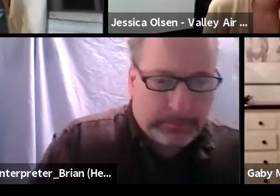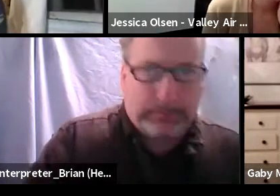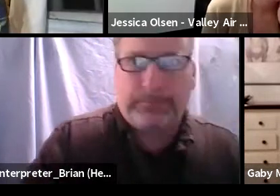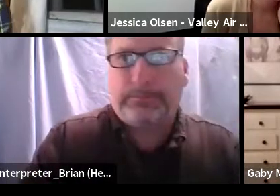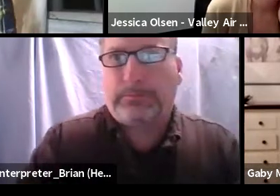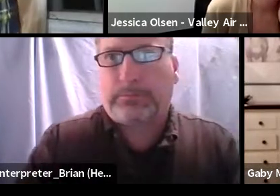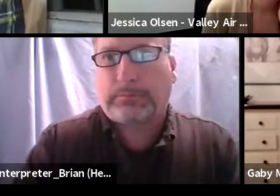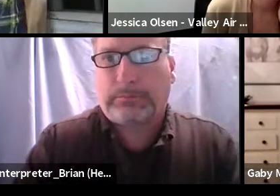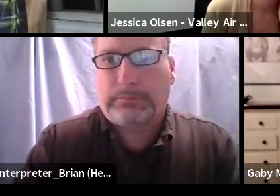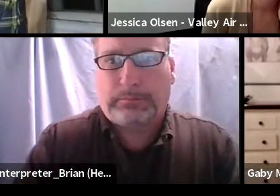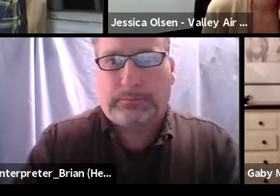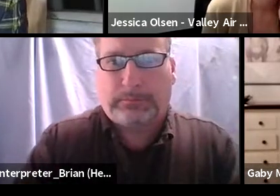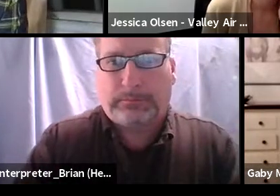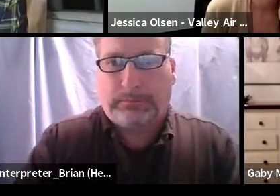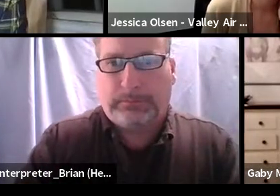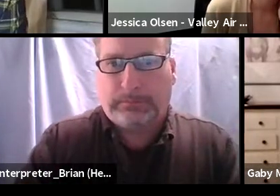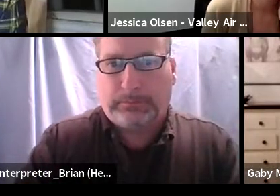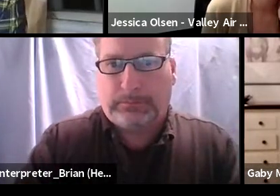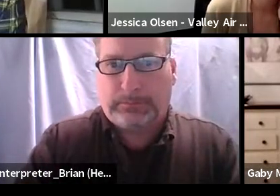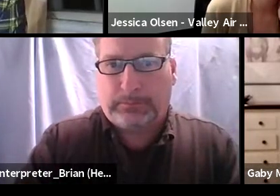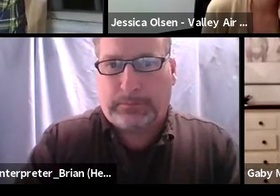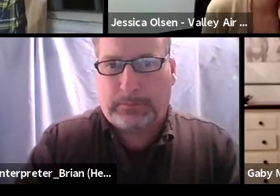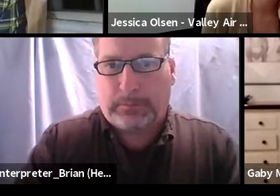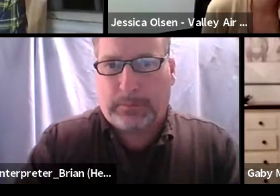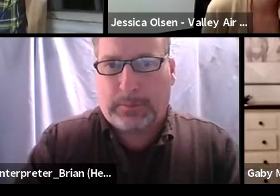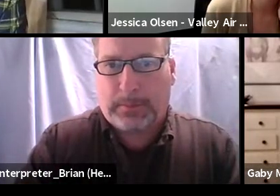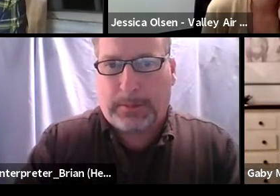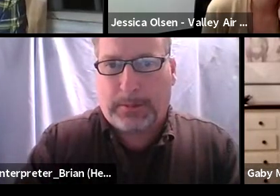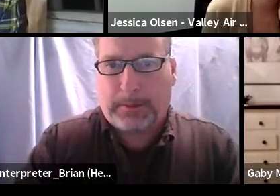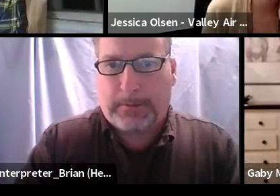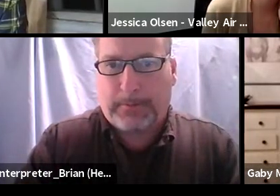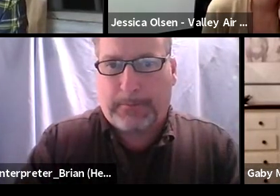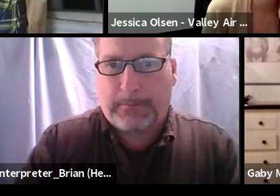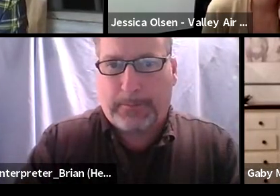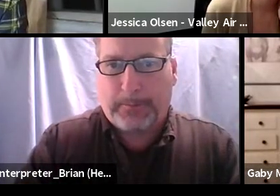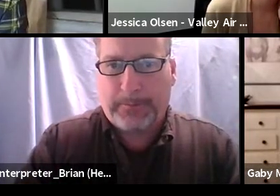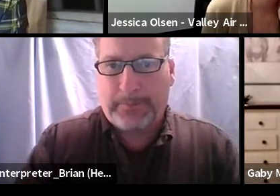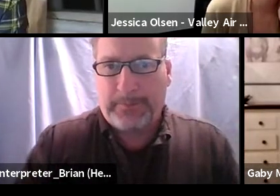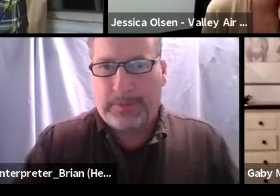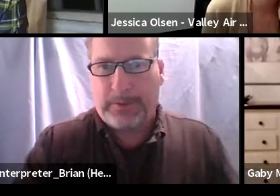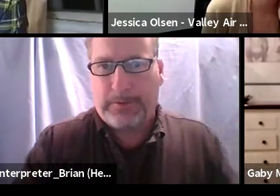off YouTube. Thanks, everyone. Thanks, Taylor. You got lots of love tonight. Oh, it's still